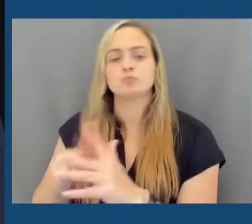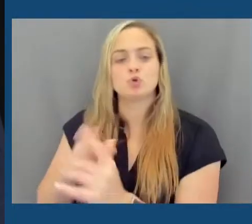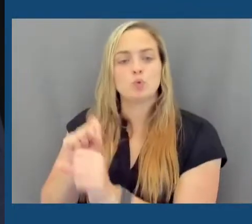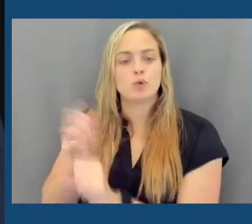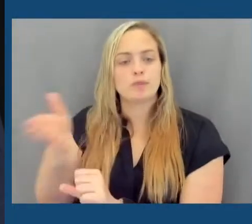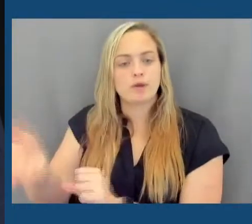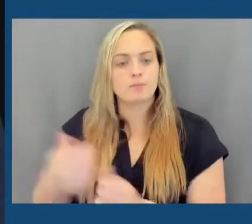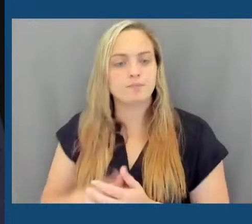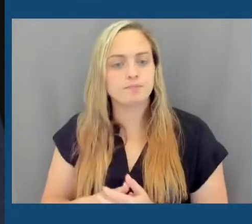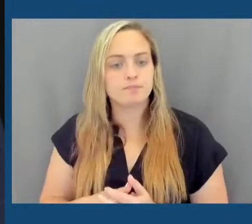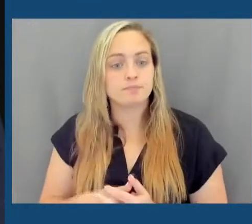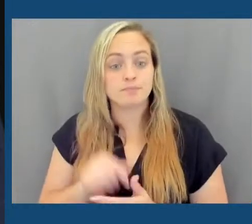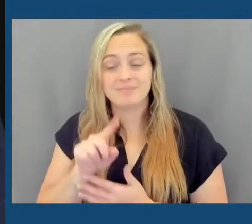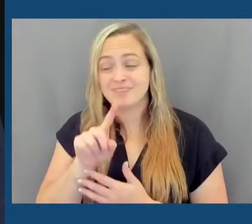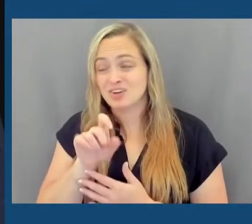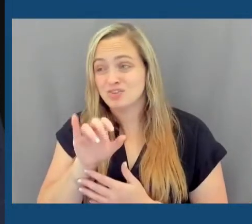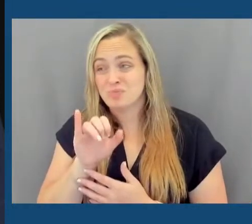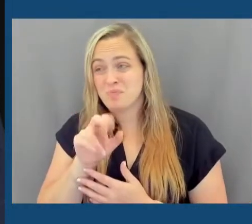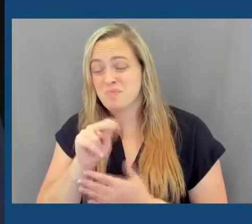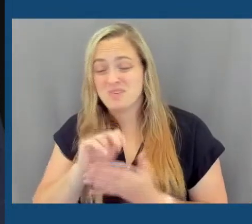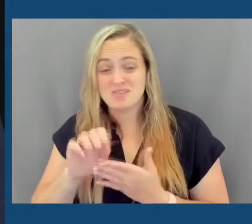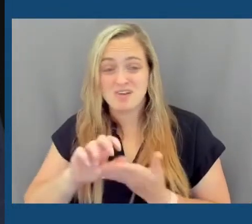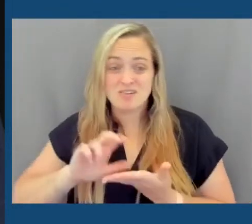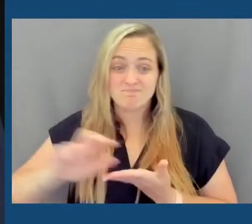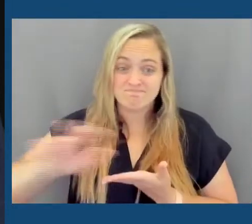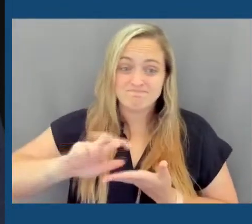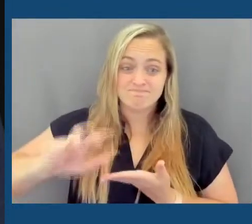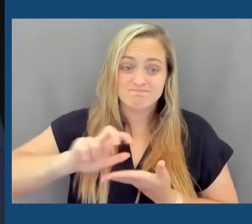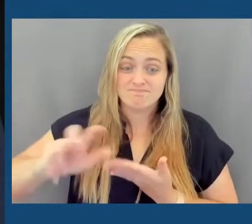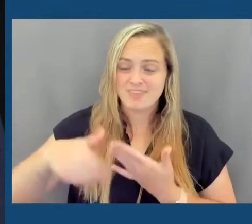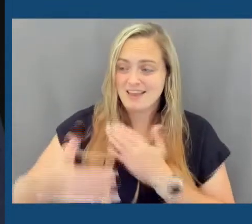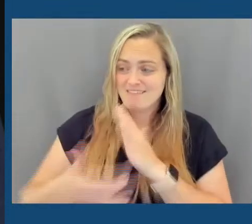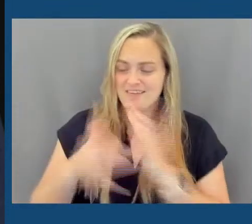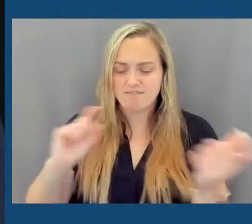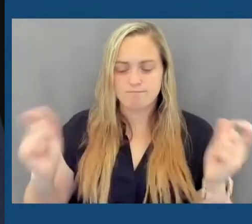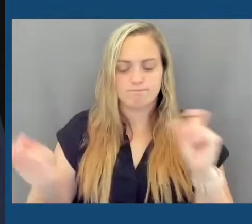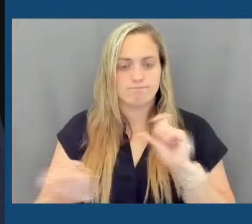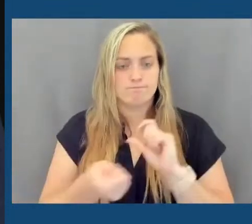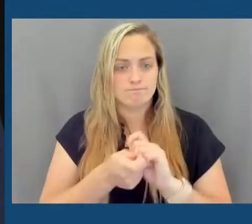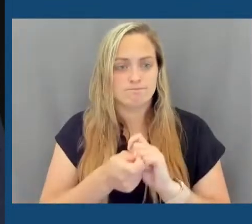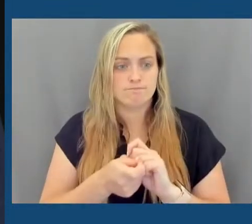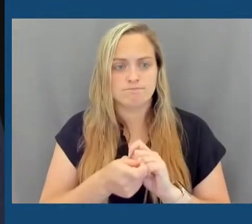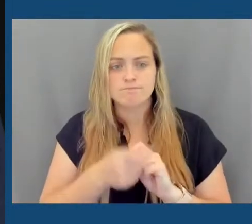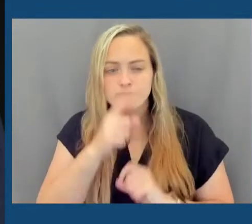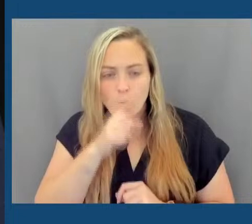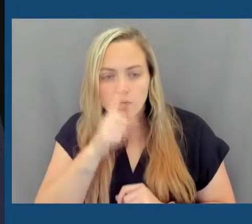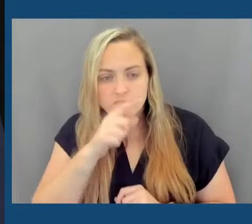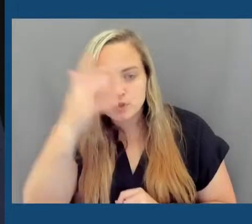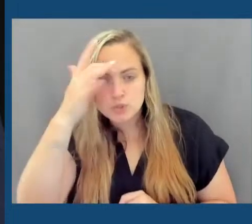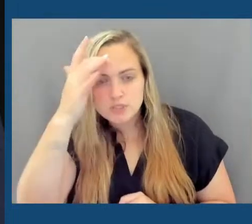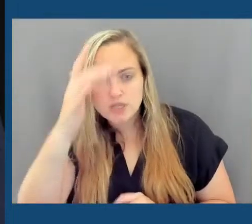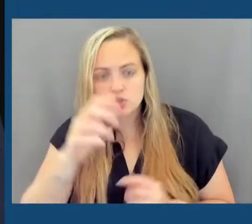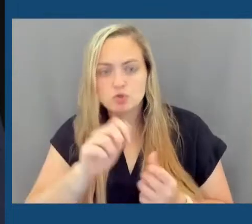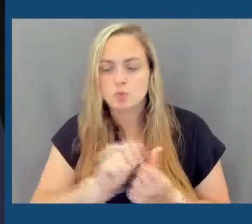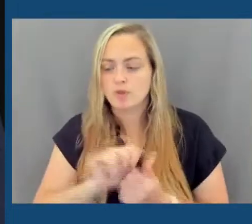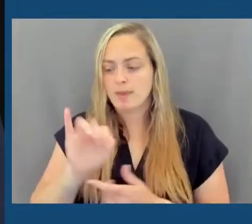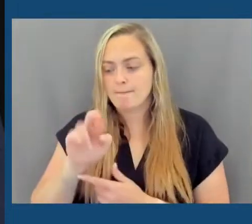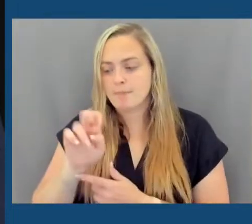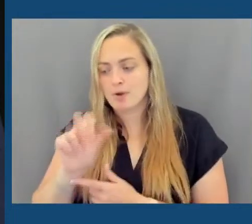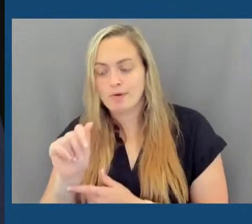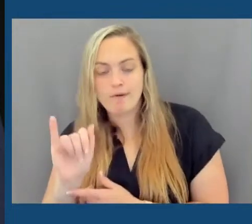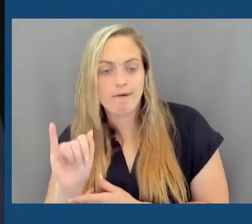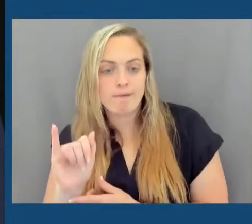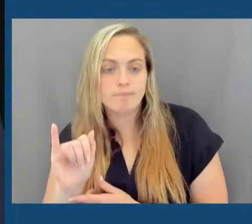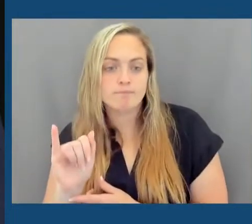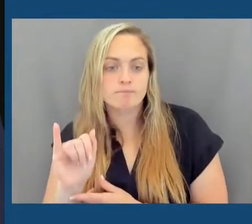hundreds of millions of dollars in the next tech revolution, artificial intelligence with Empire AI. We're going to